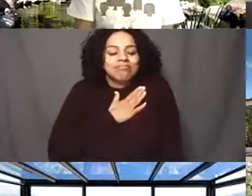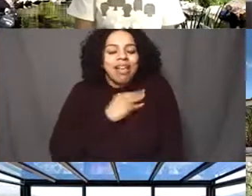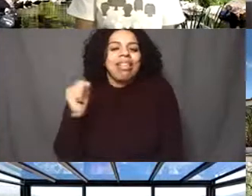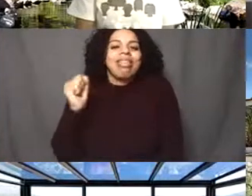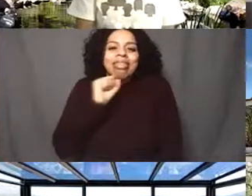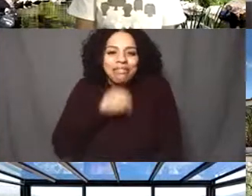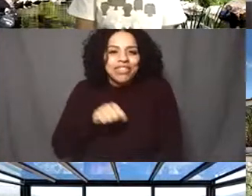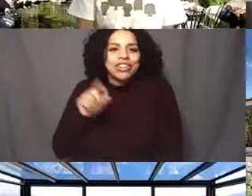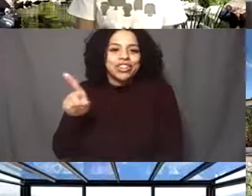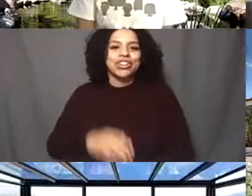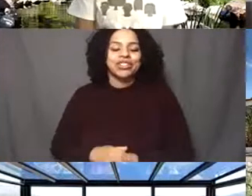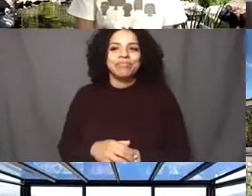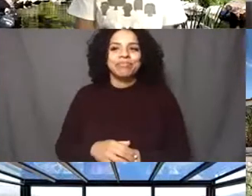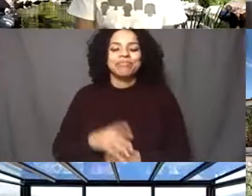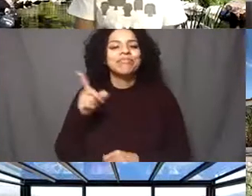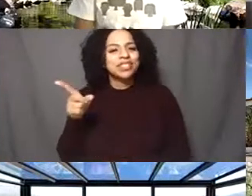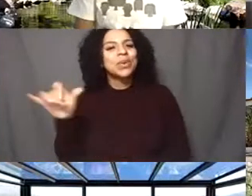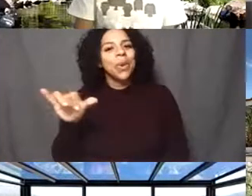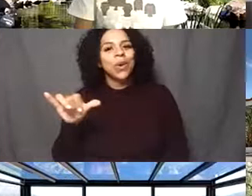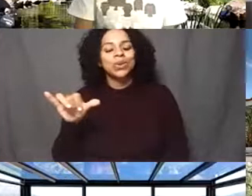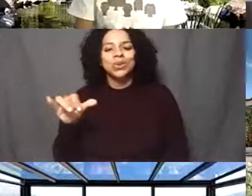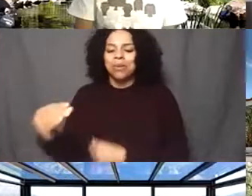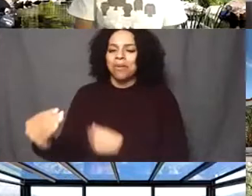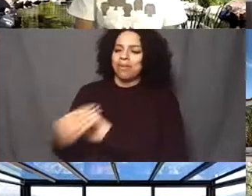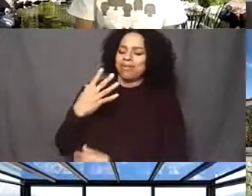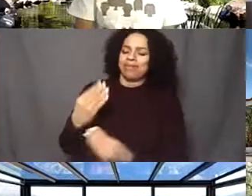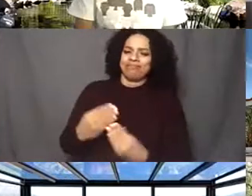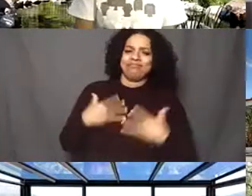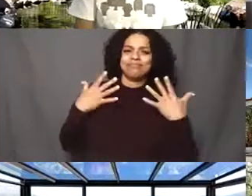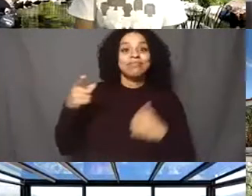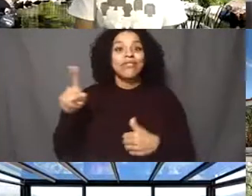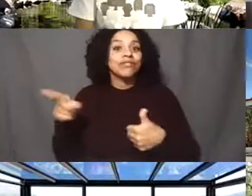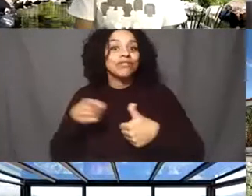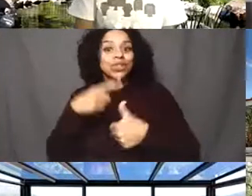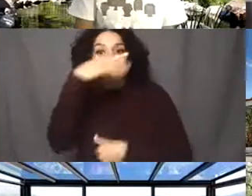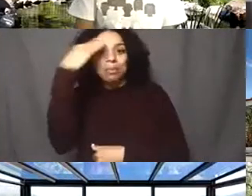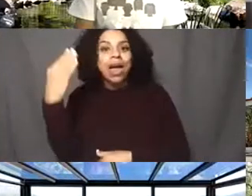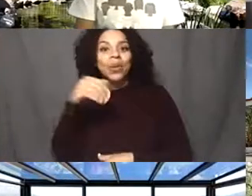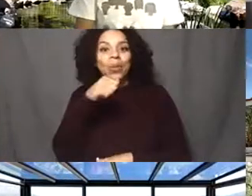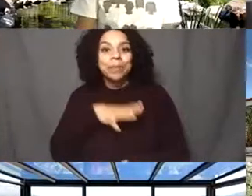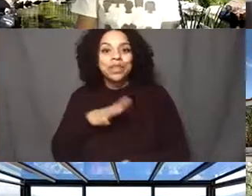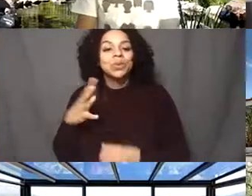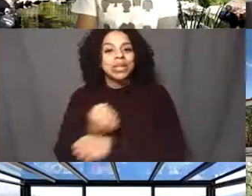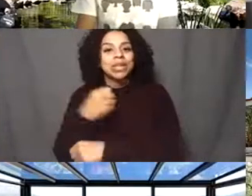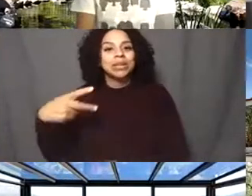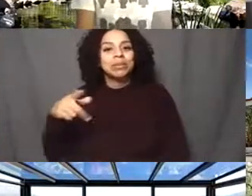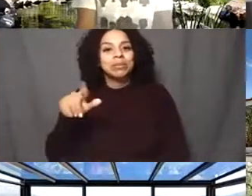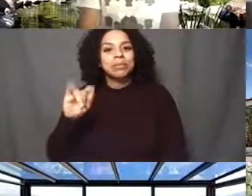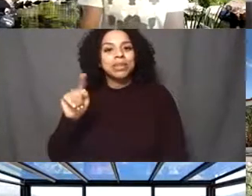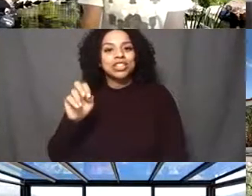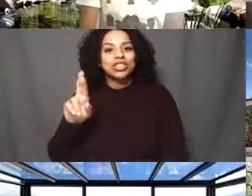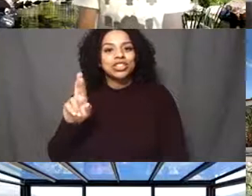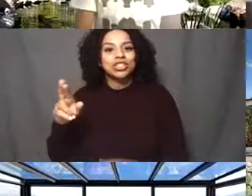also been really an inspiration for me. She was the first Black woman to win the Pulitzer Prize for journalism.